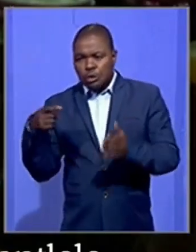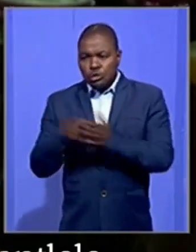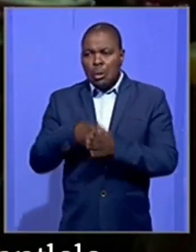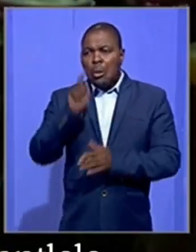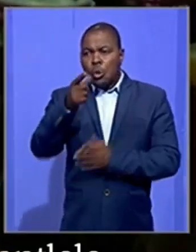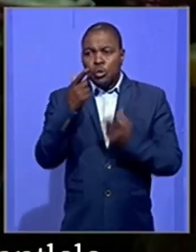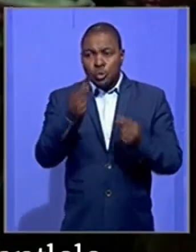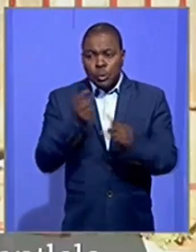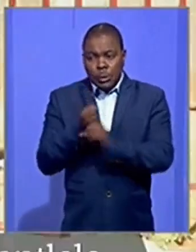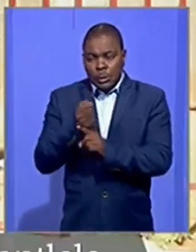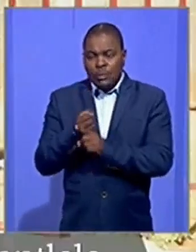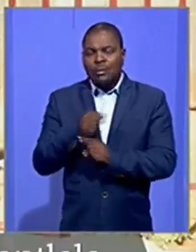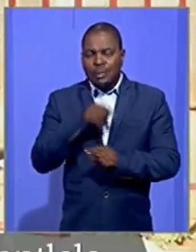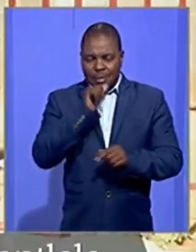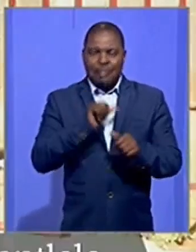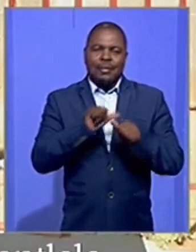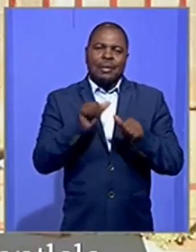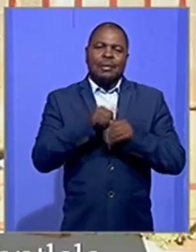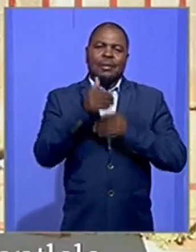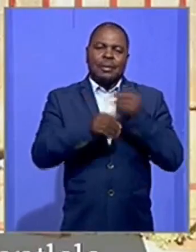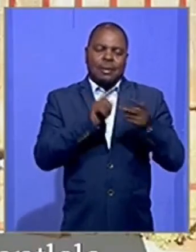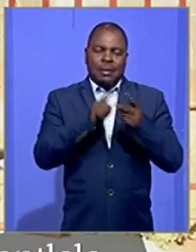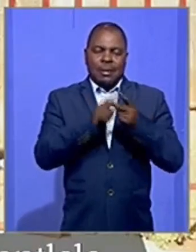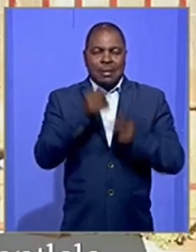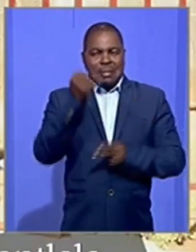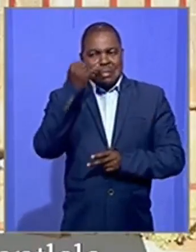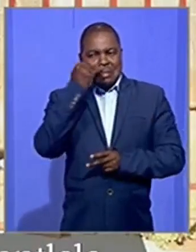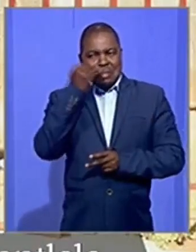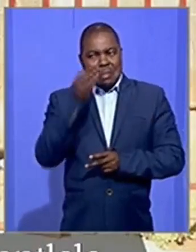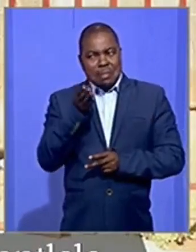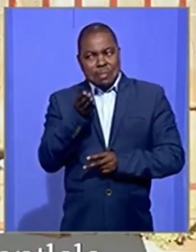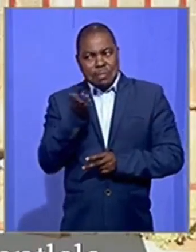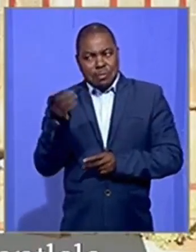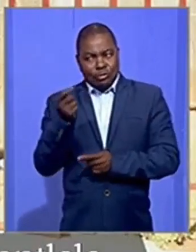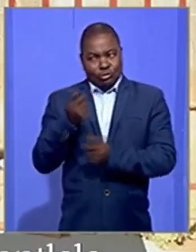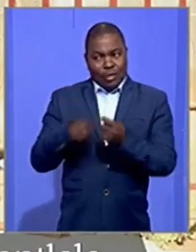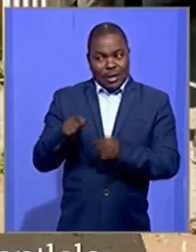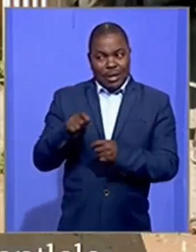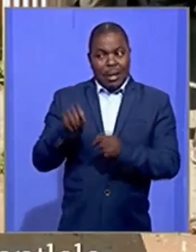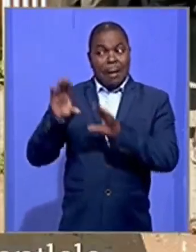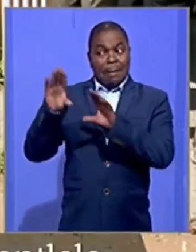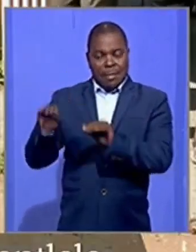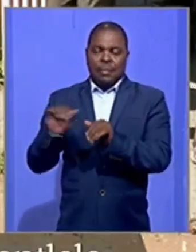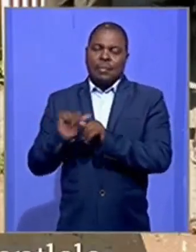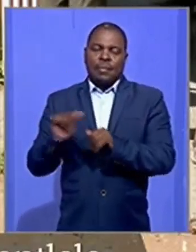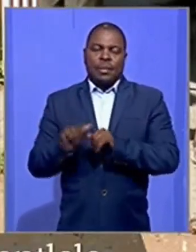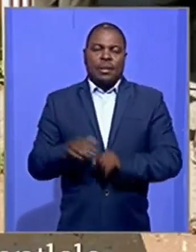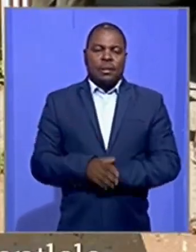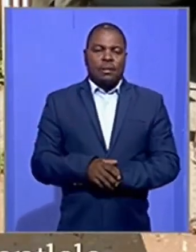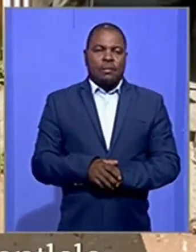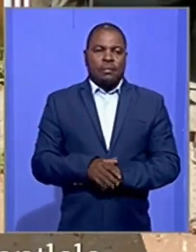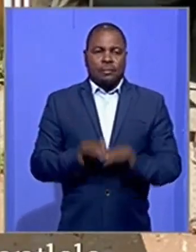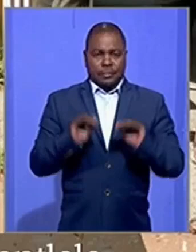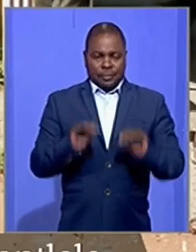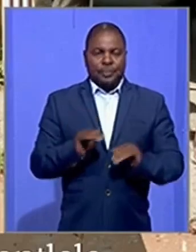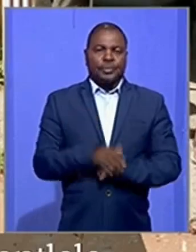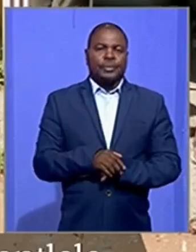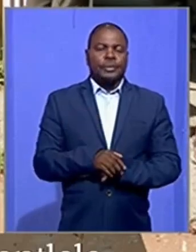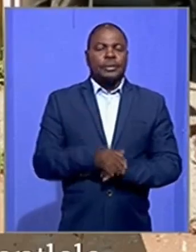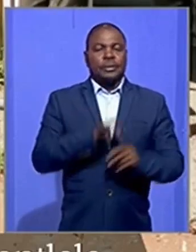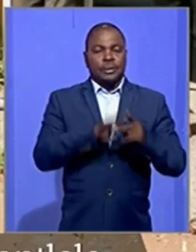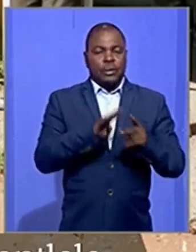re tla bona tswelelo pele le di-drugs tse go ting di rekisiwa mo di-tuck shopong ha di tla edisiwa. Ha ditaba di sa le mothating ona, moetapele